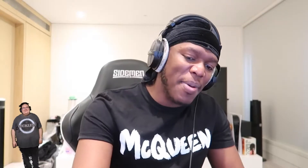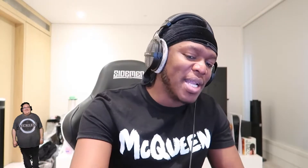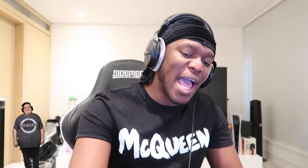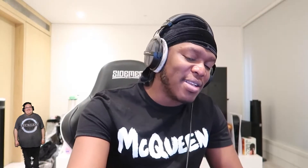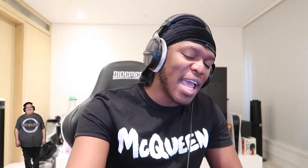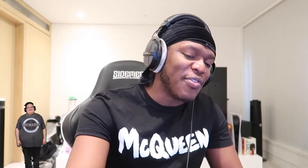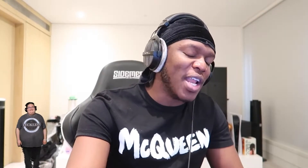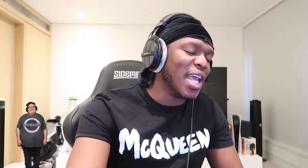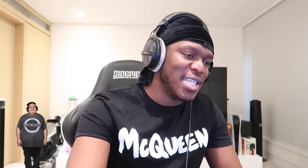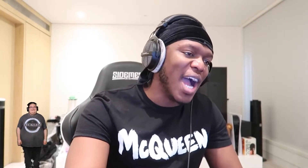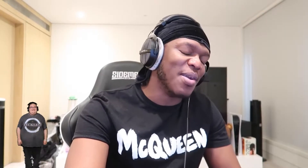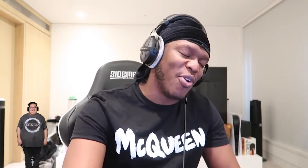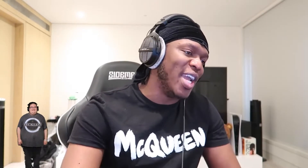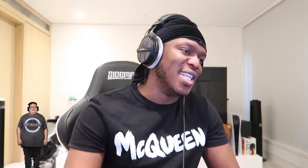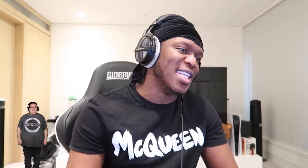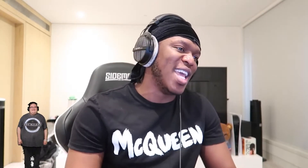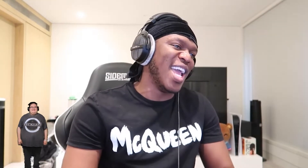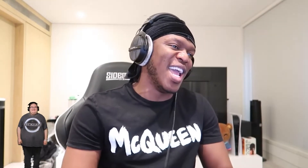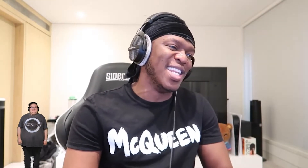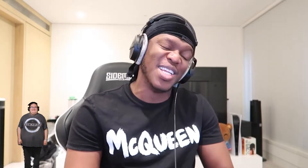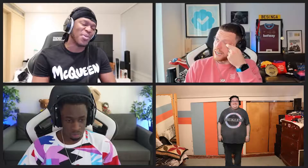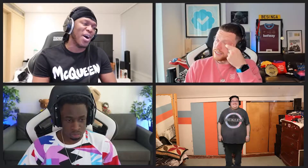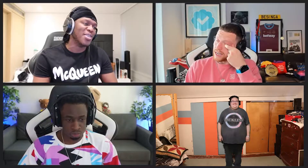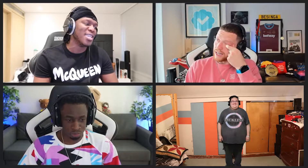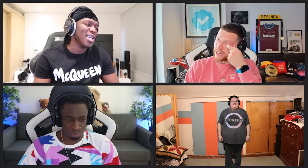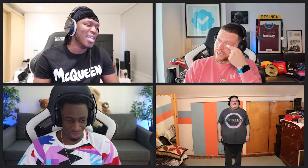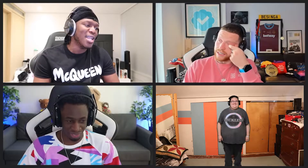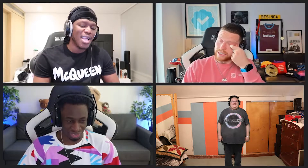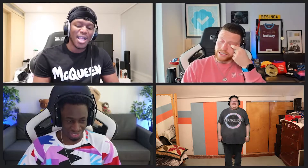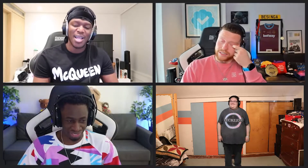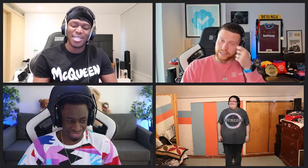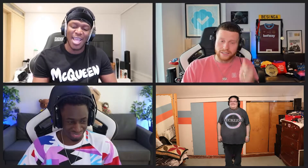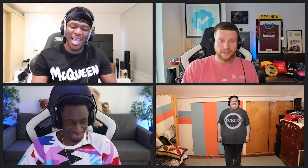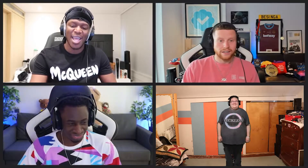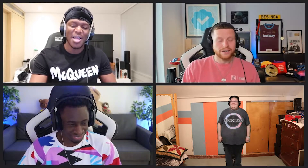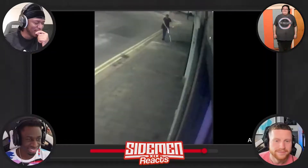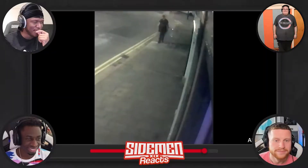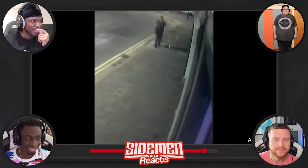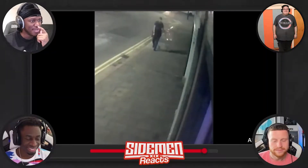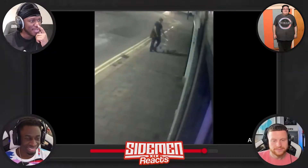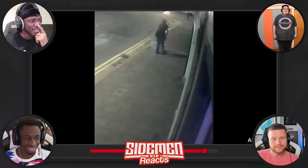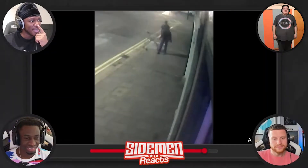Yeah, I mean, they're definitely a dying breed in this world. Exactly.